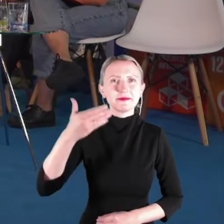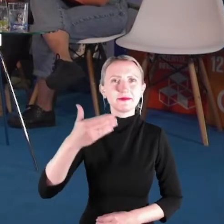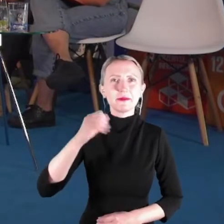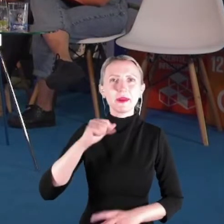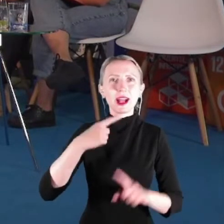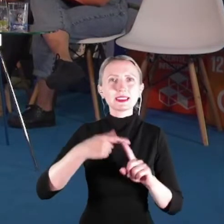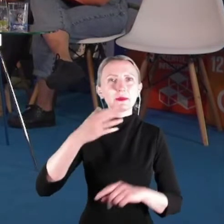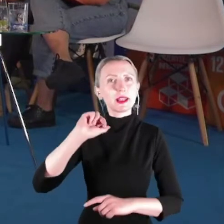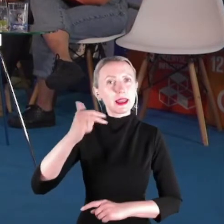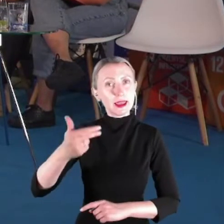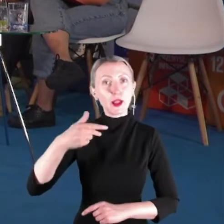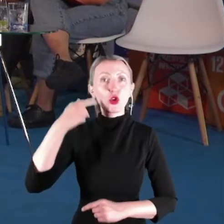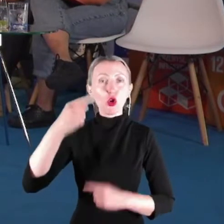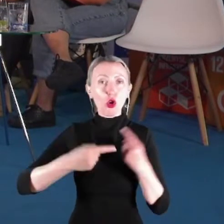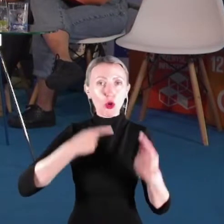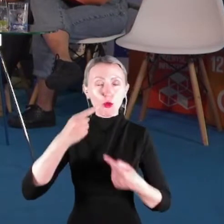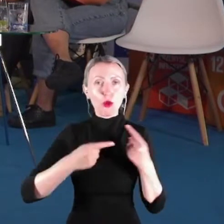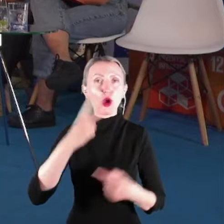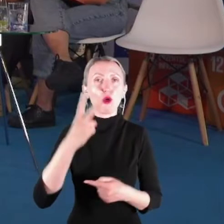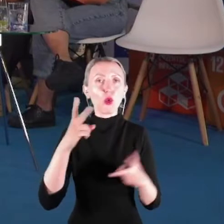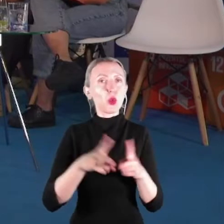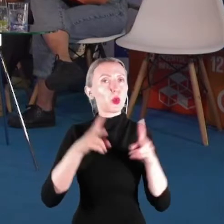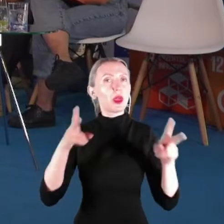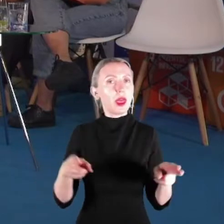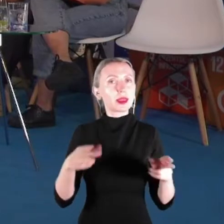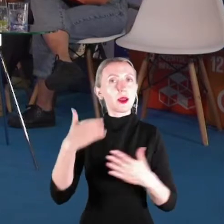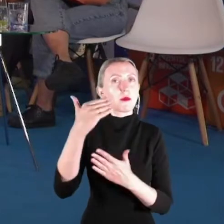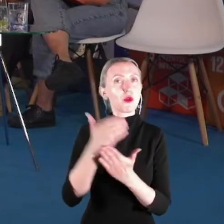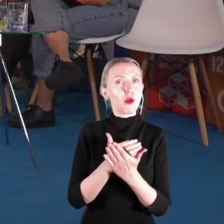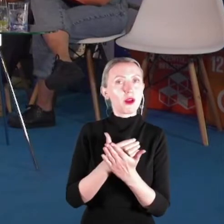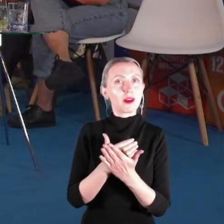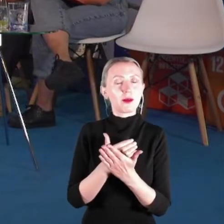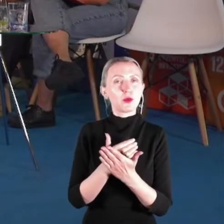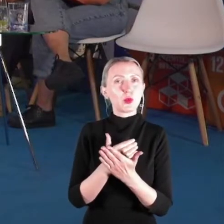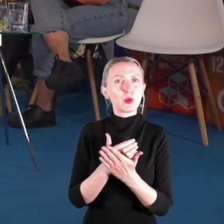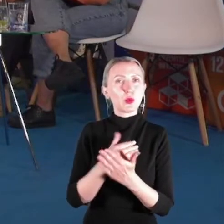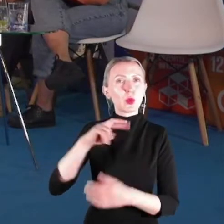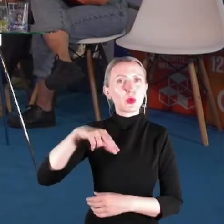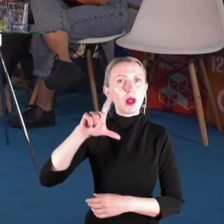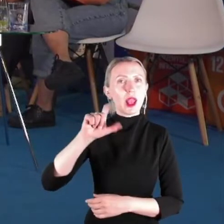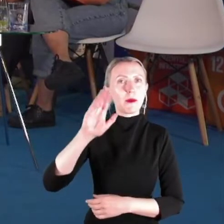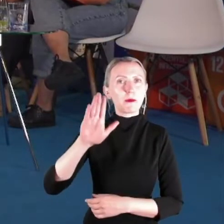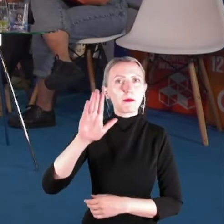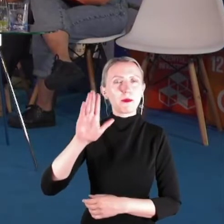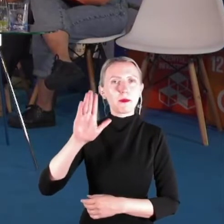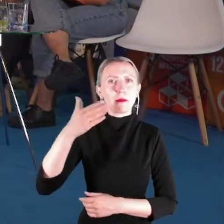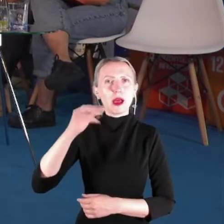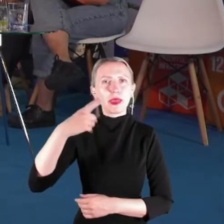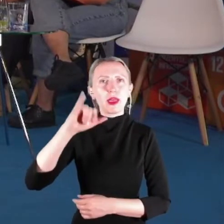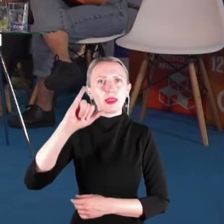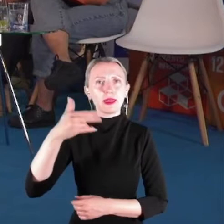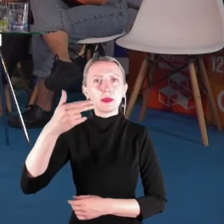developing in Medellin, Colombia. So we will learn a little bit more about this experience. Thank you very